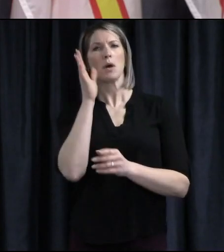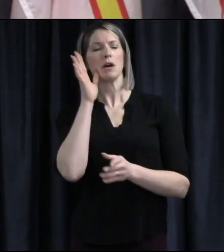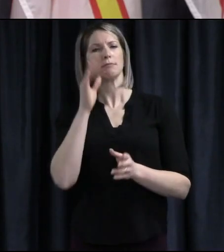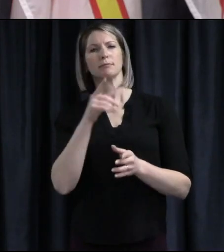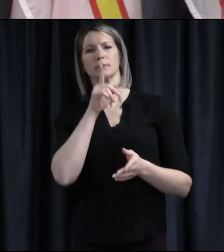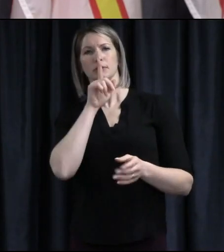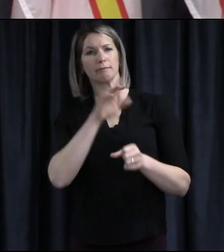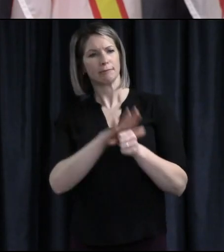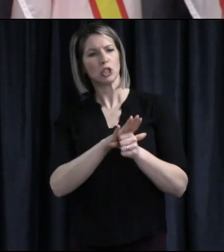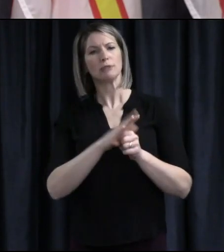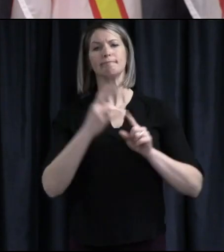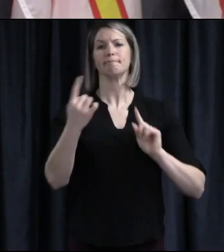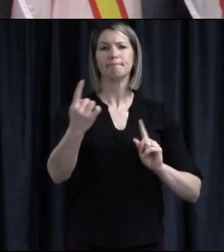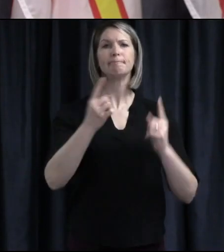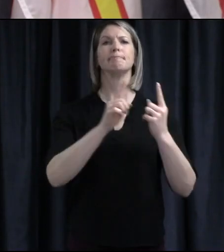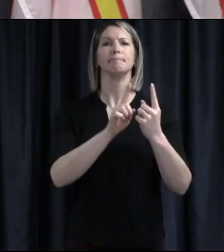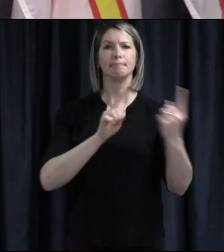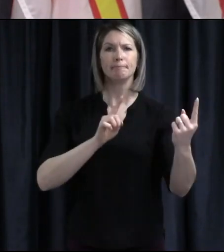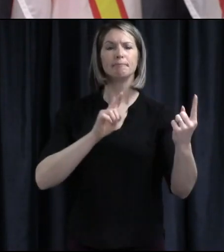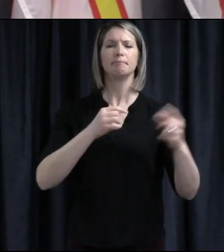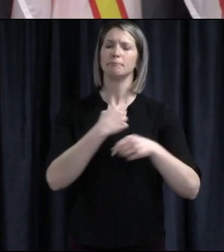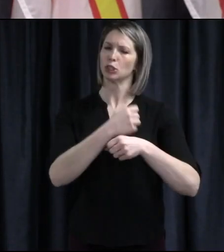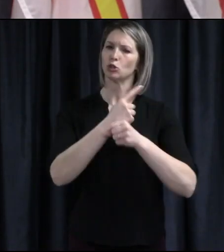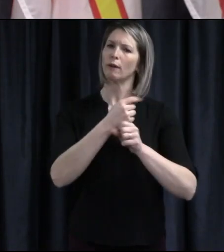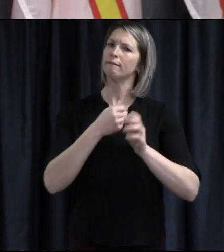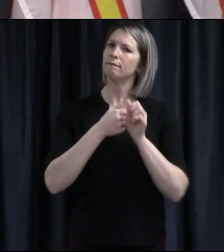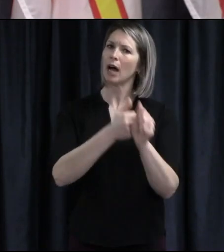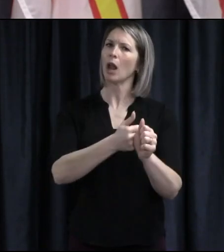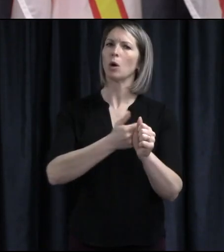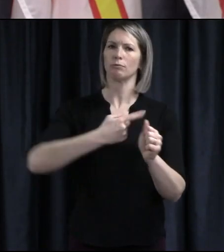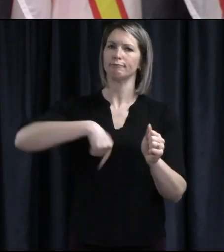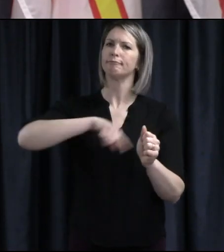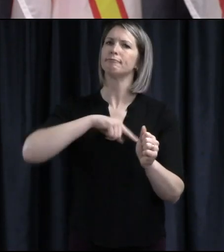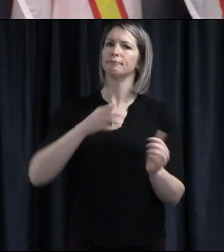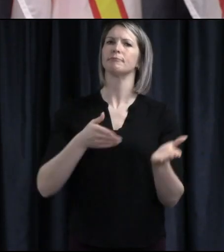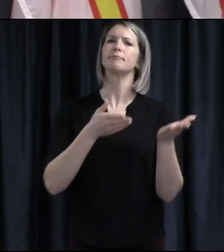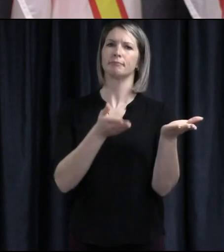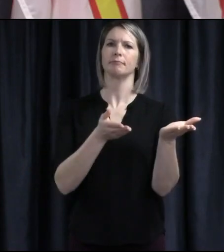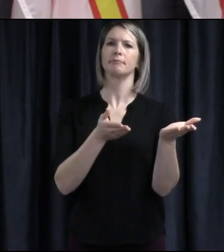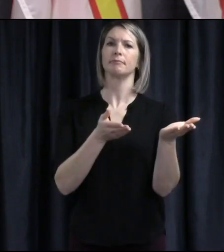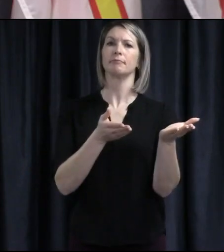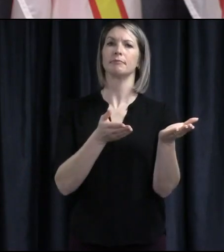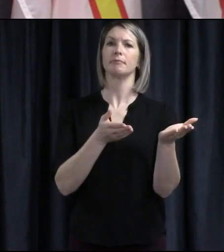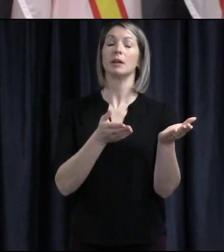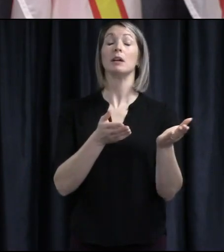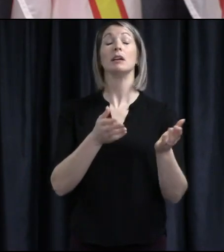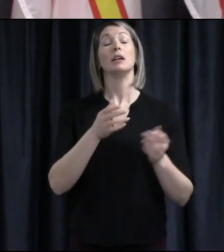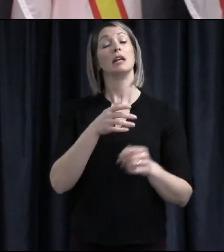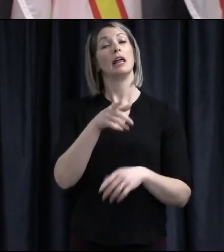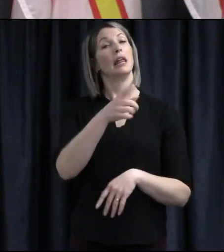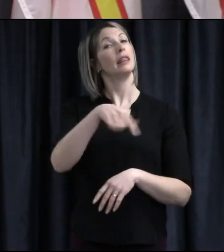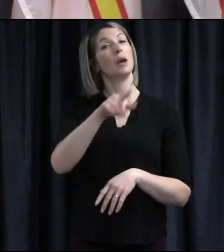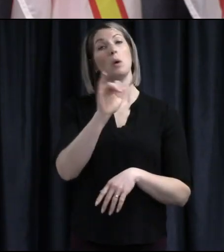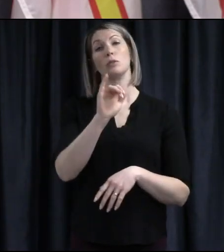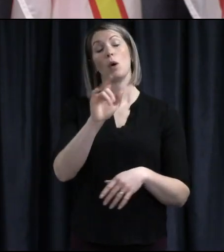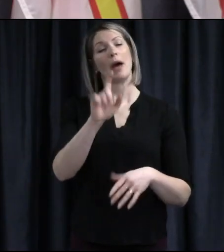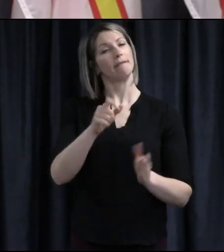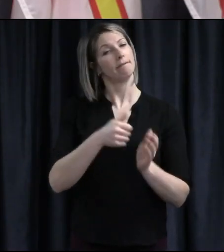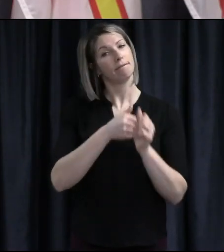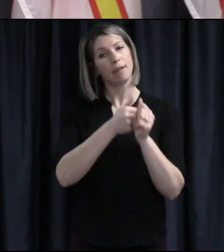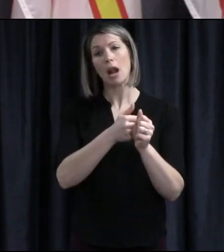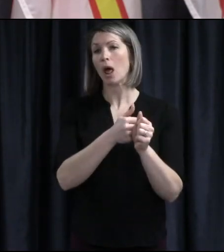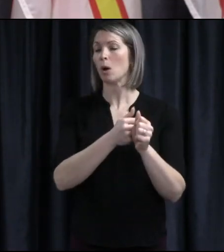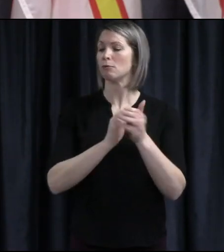physical distancing. And I think people, need to make sure they're washing their hands carefully and